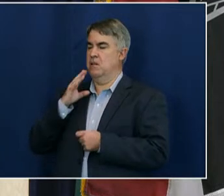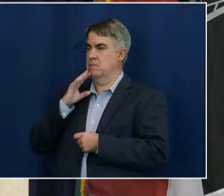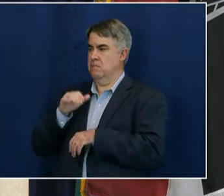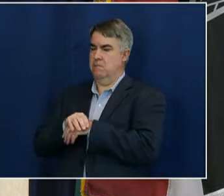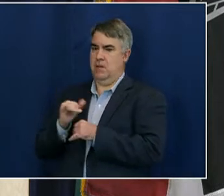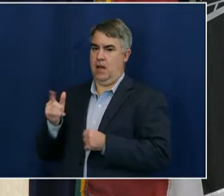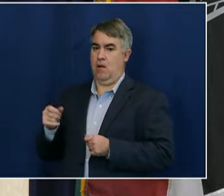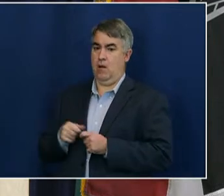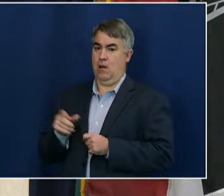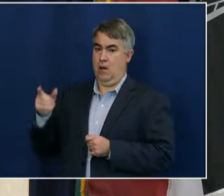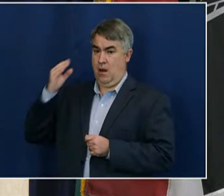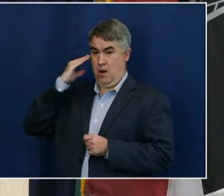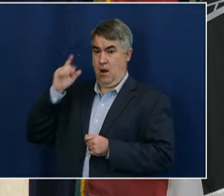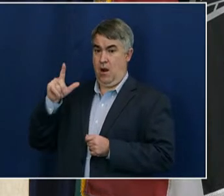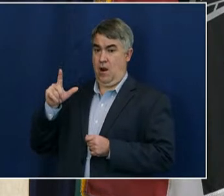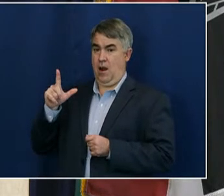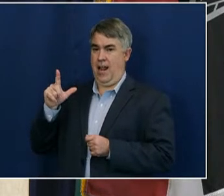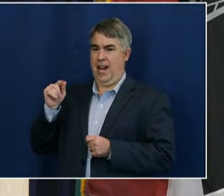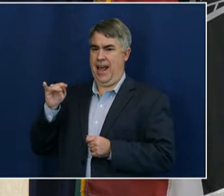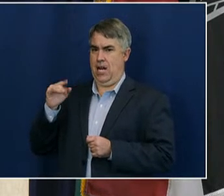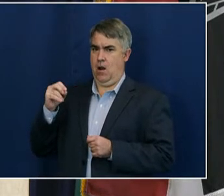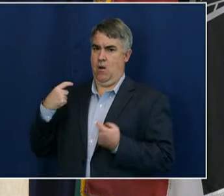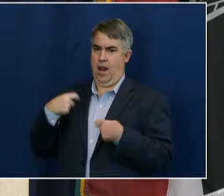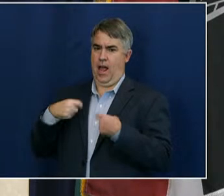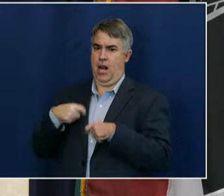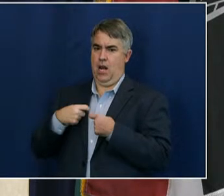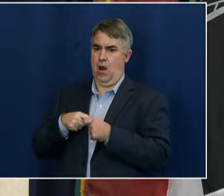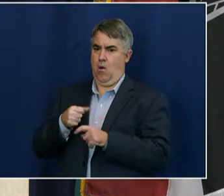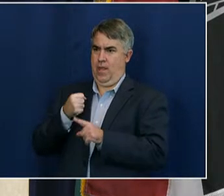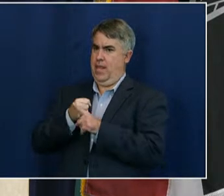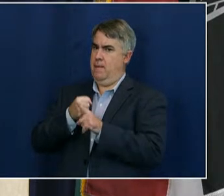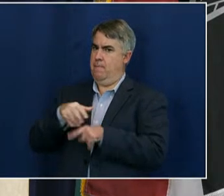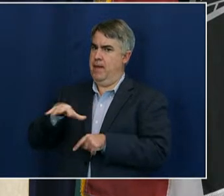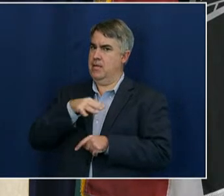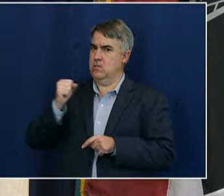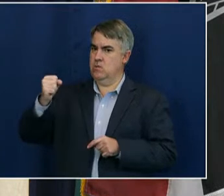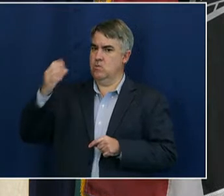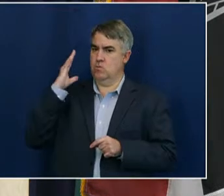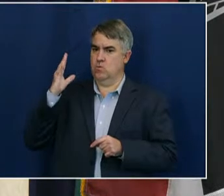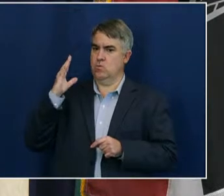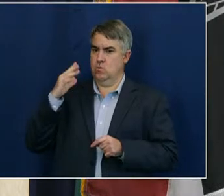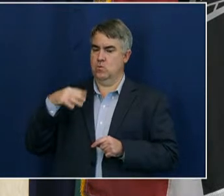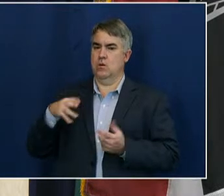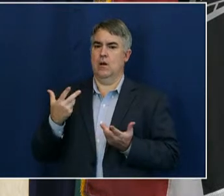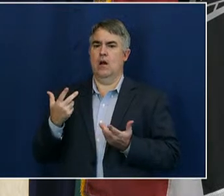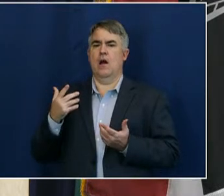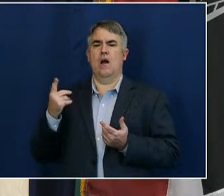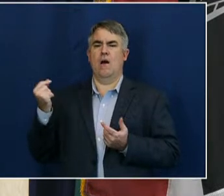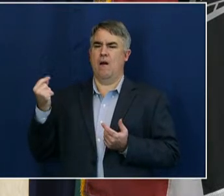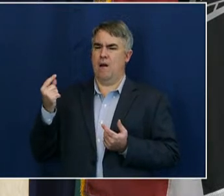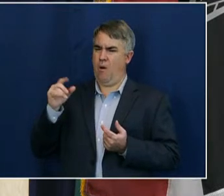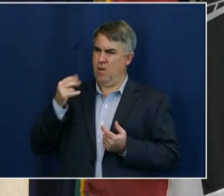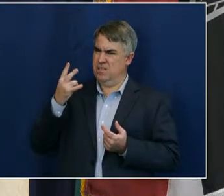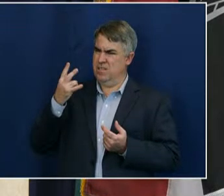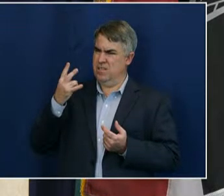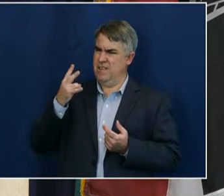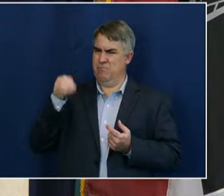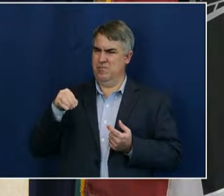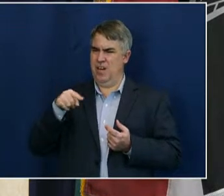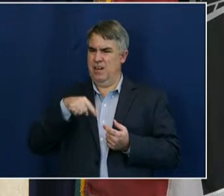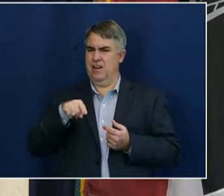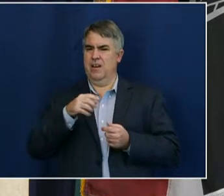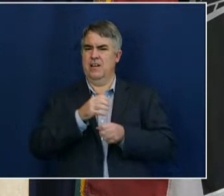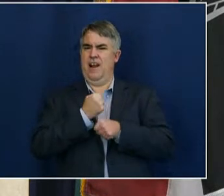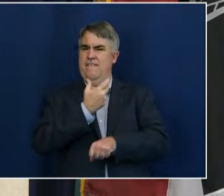ethnic group, but when it comes to vaccinations, only 14% of Latinos have received it. What factors play into this? Do